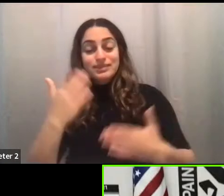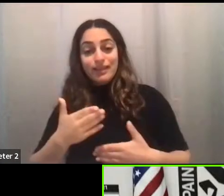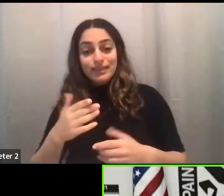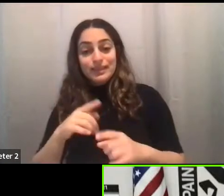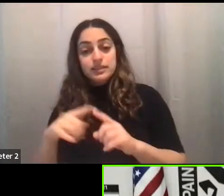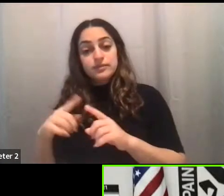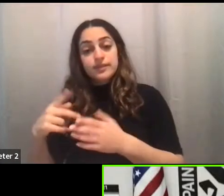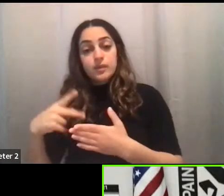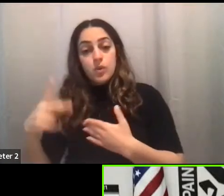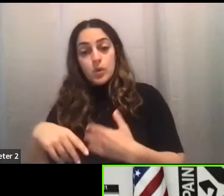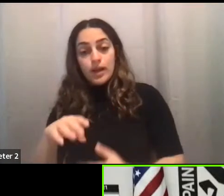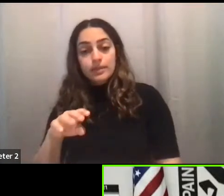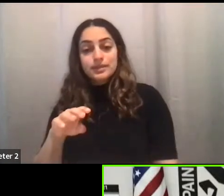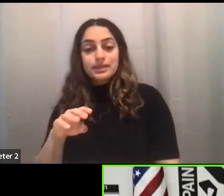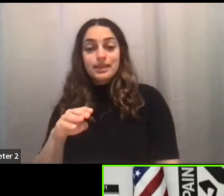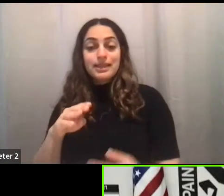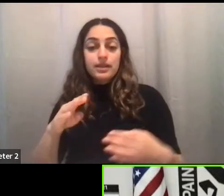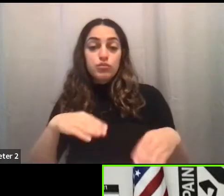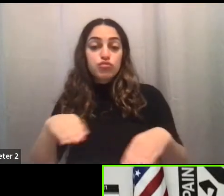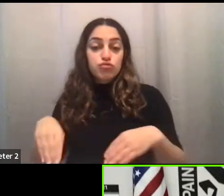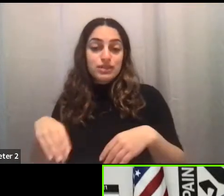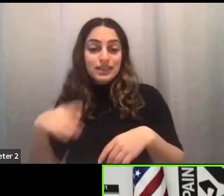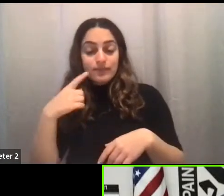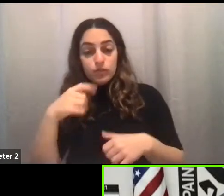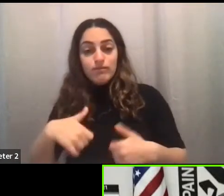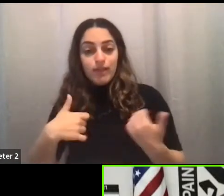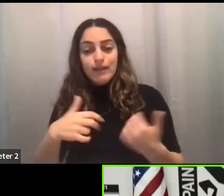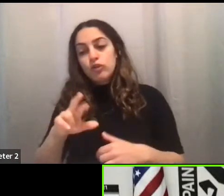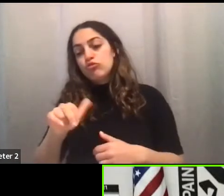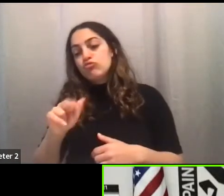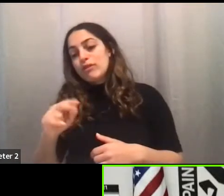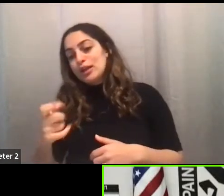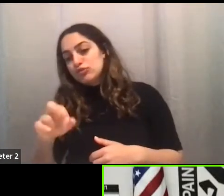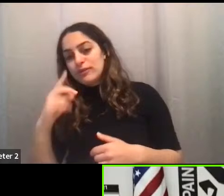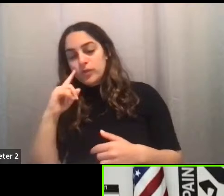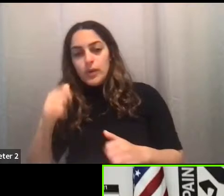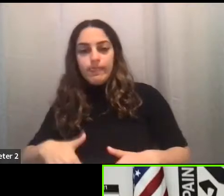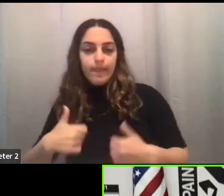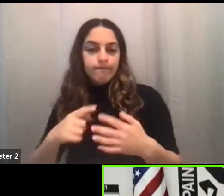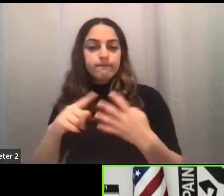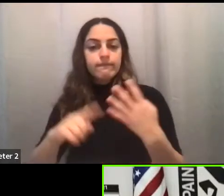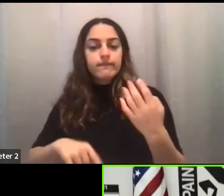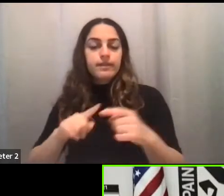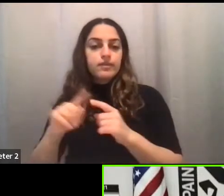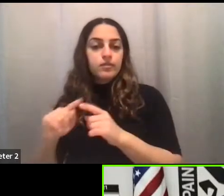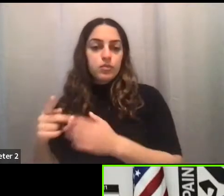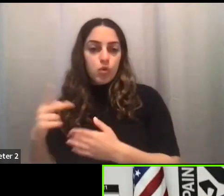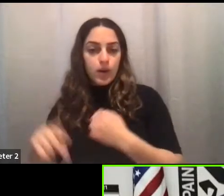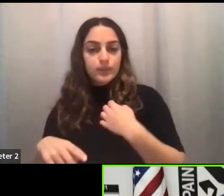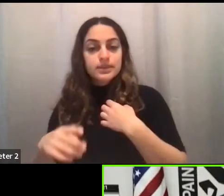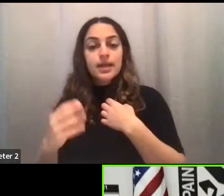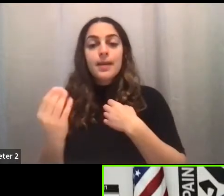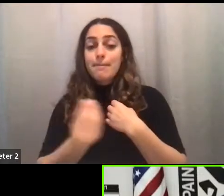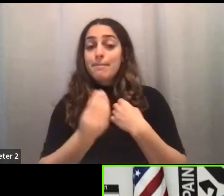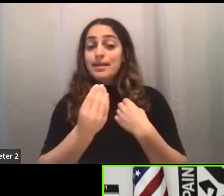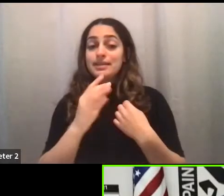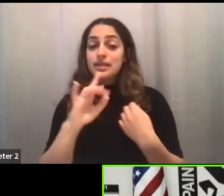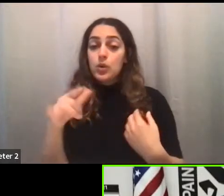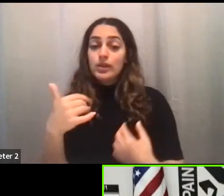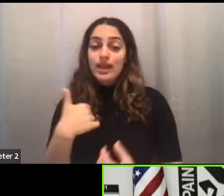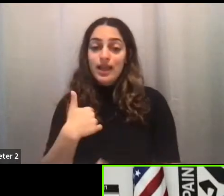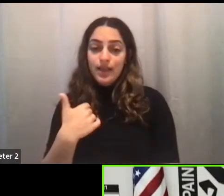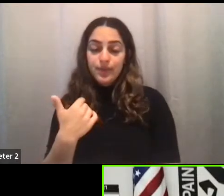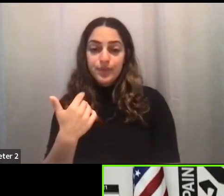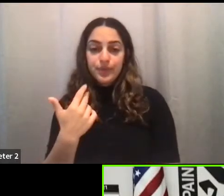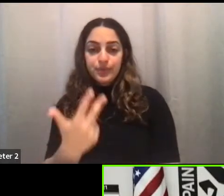the marine for life program ranger for life program um monday there were only three chart organizations